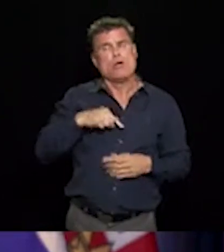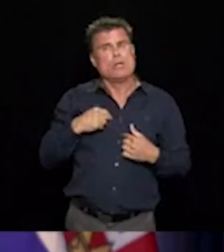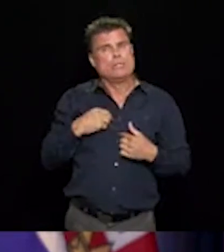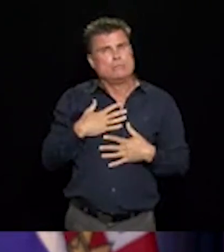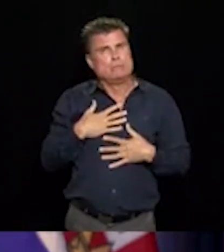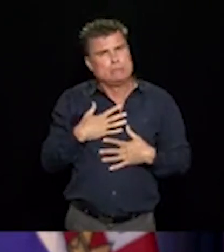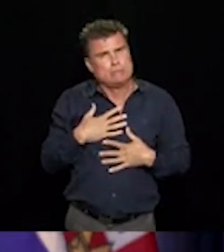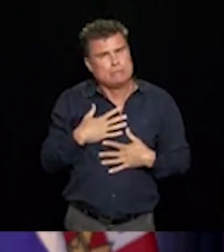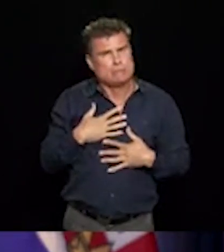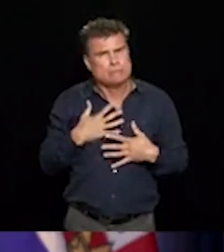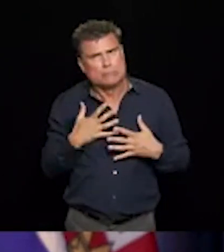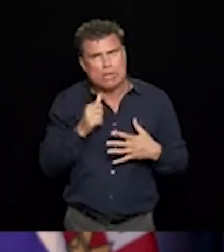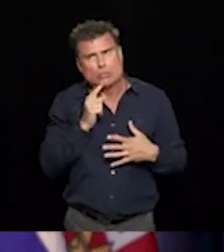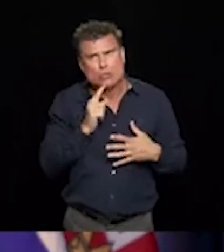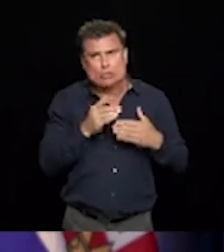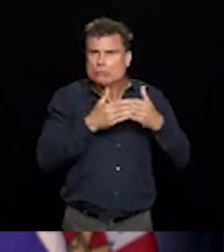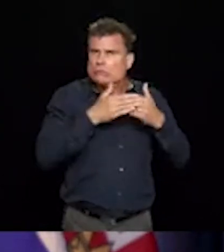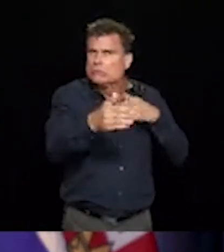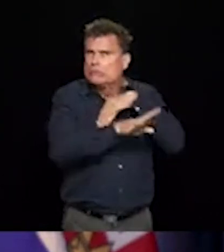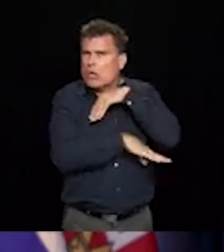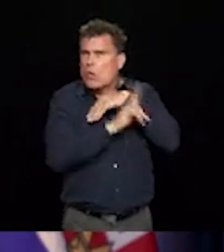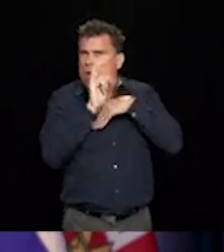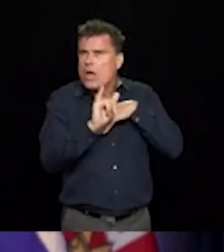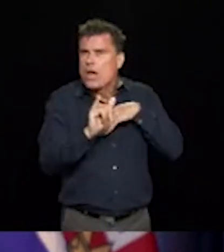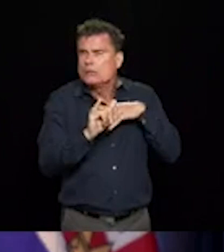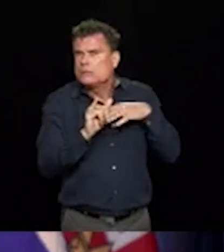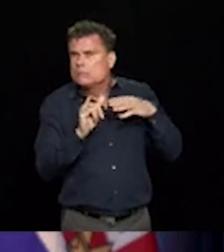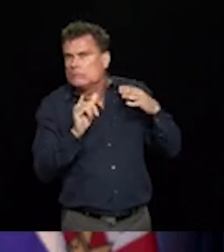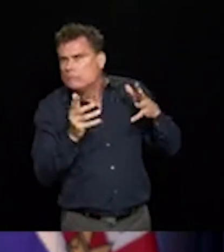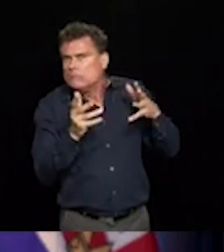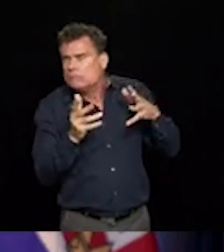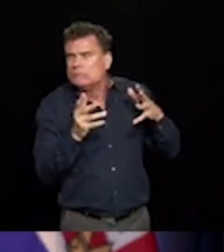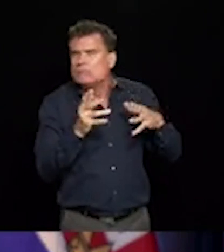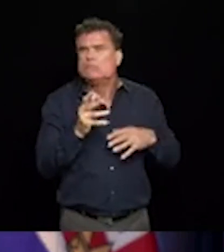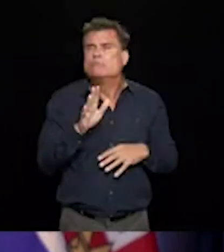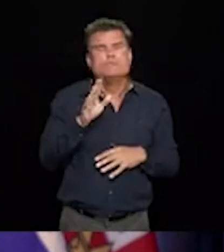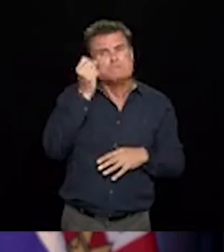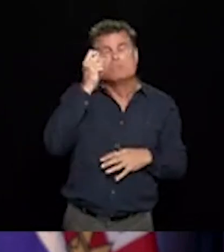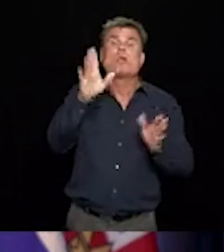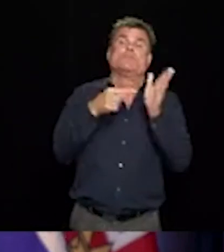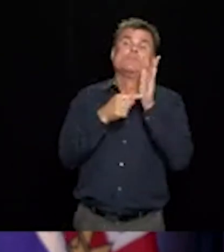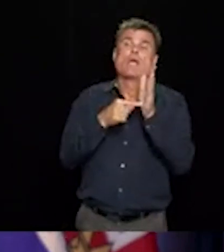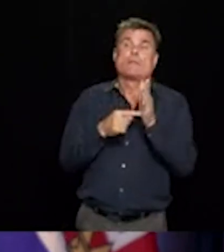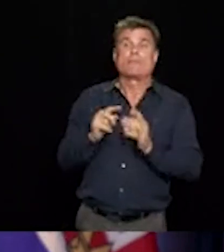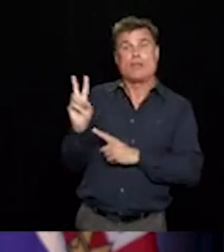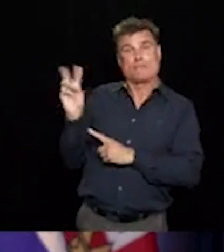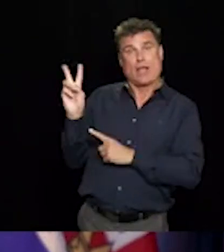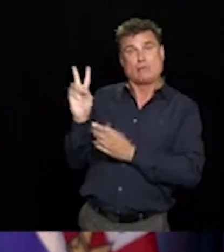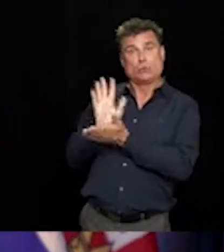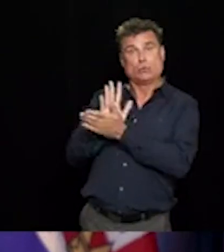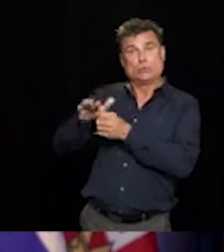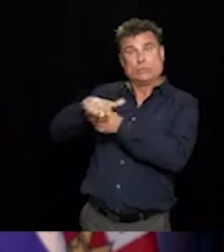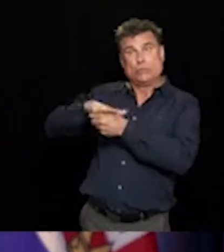to offer certain transition back to school points in time. I know that the Vancouver School District, for example, has said